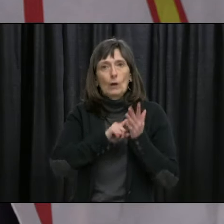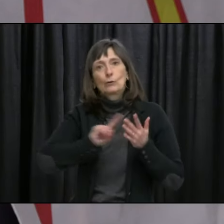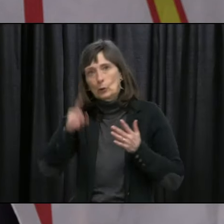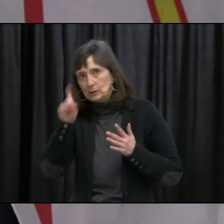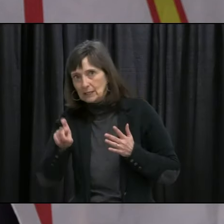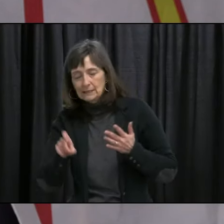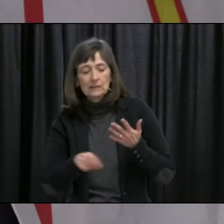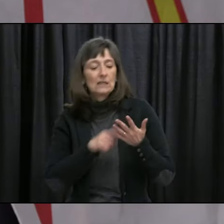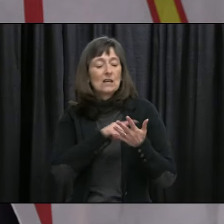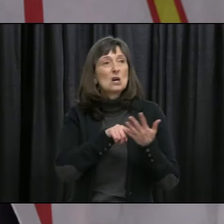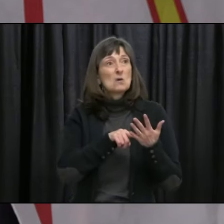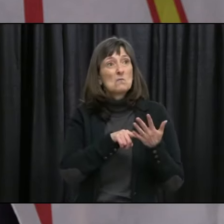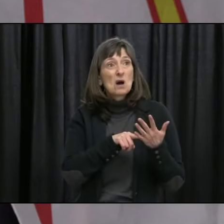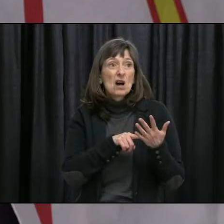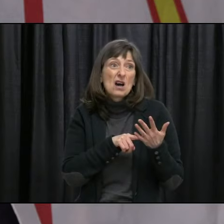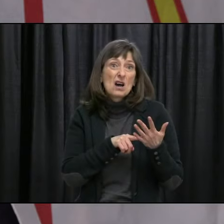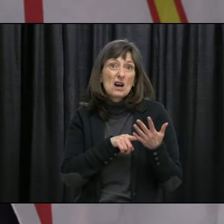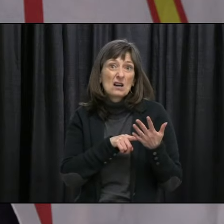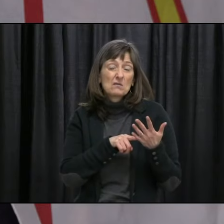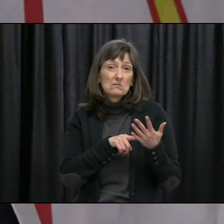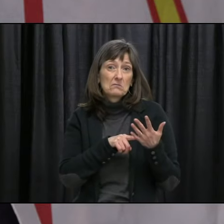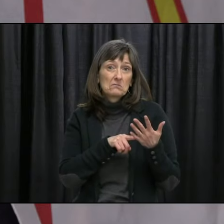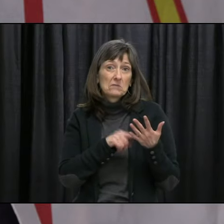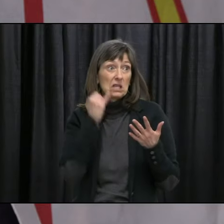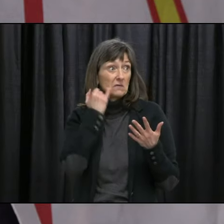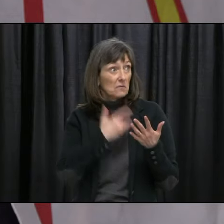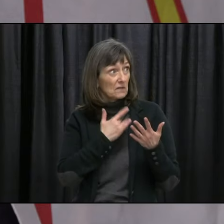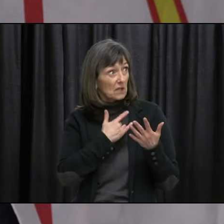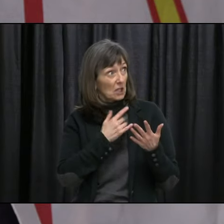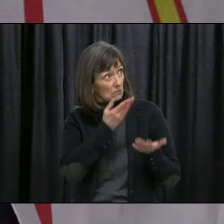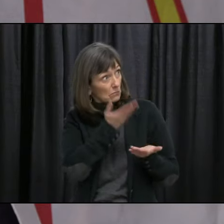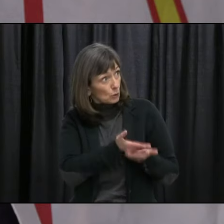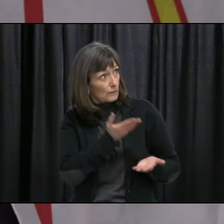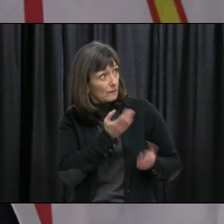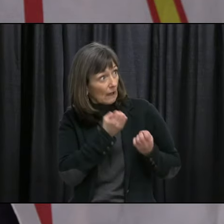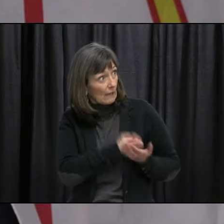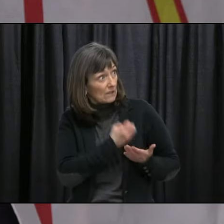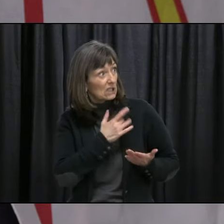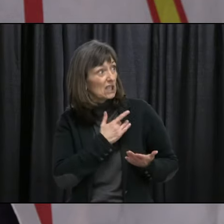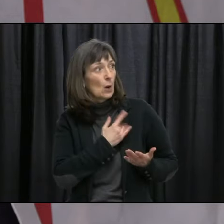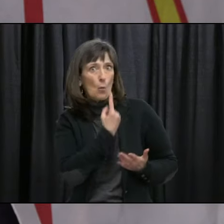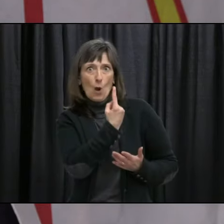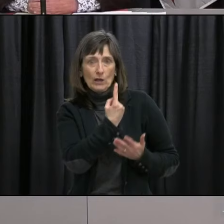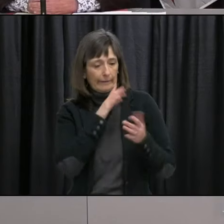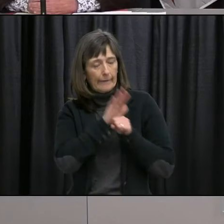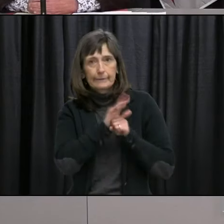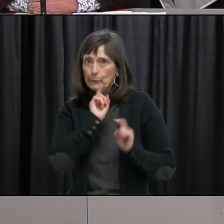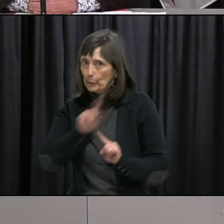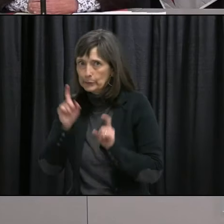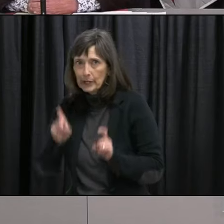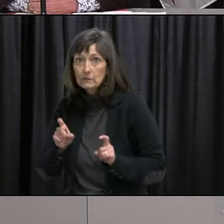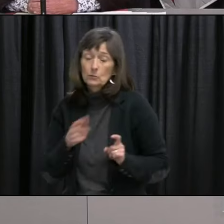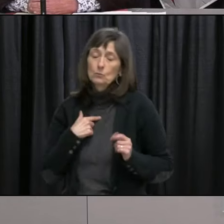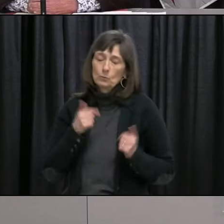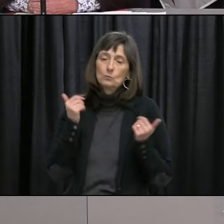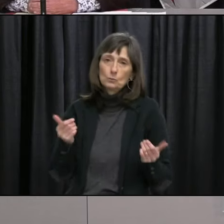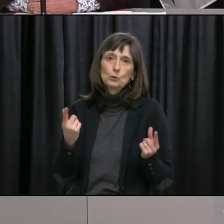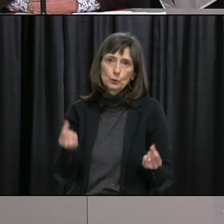overwhelming towards expanding the definition, then we will certainly do that. Thank you.